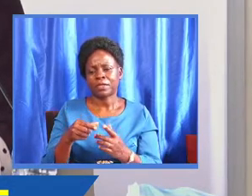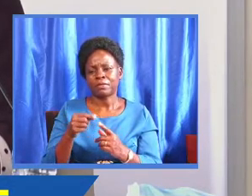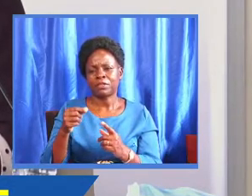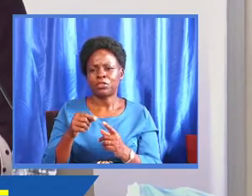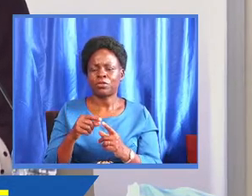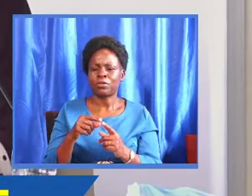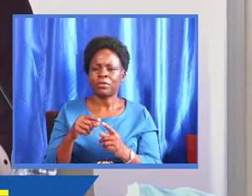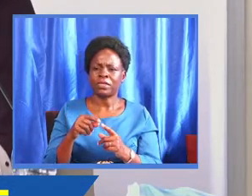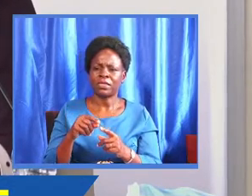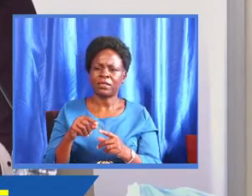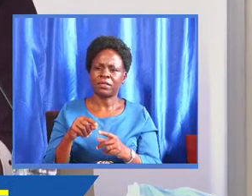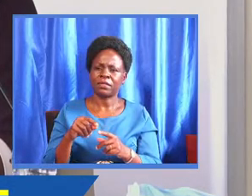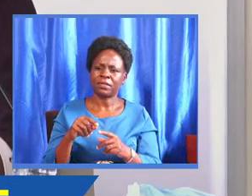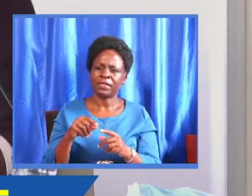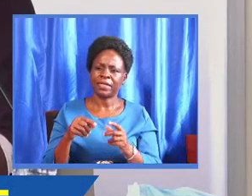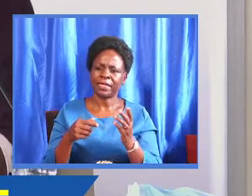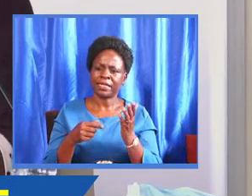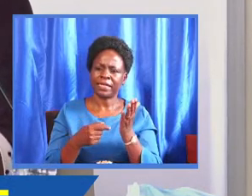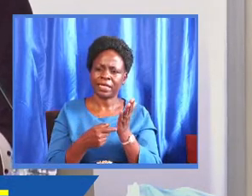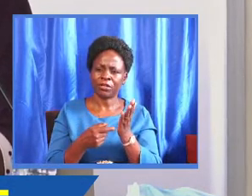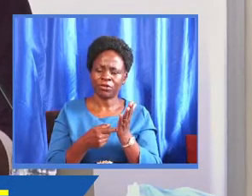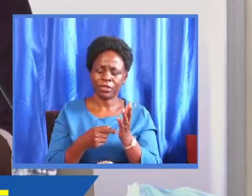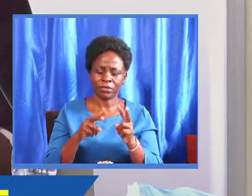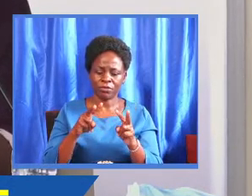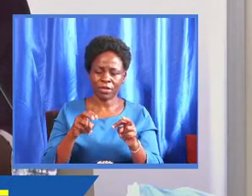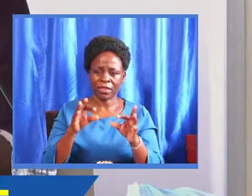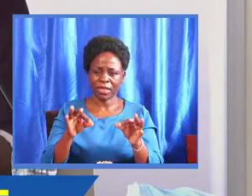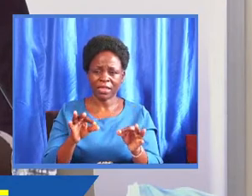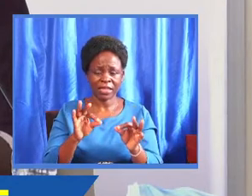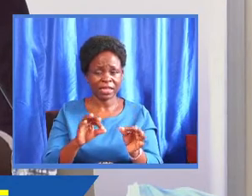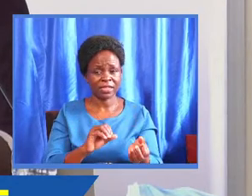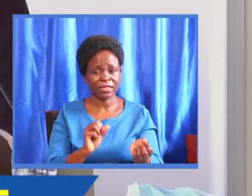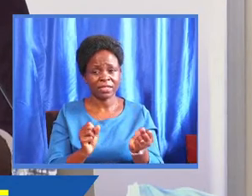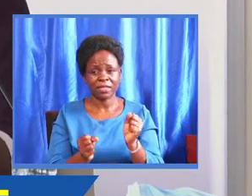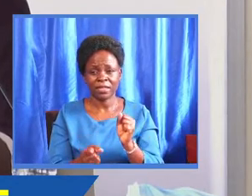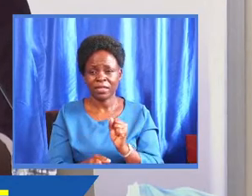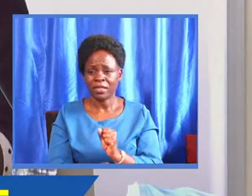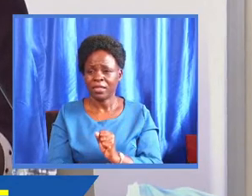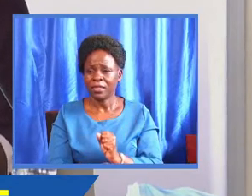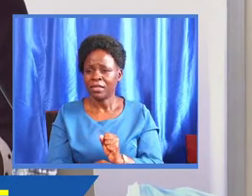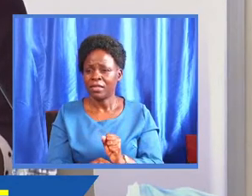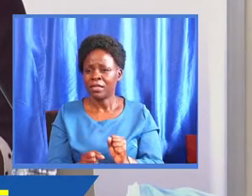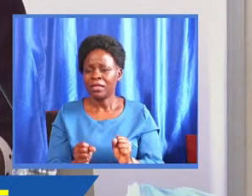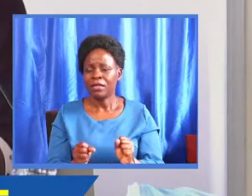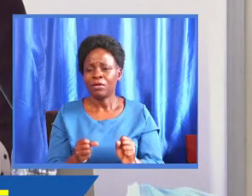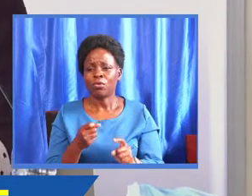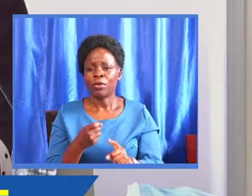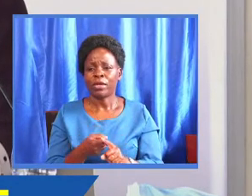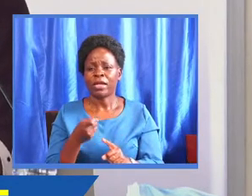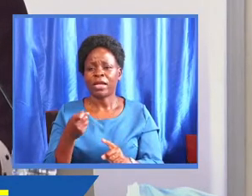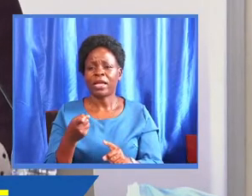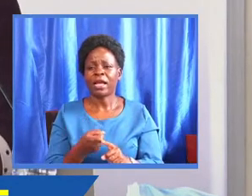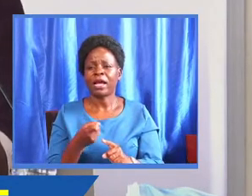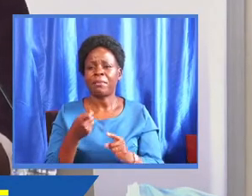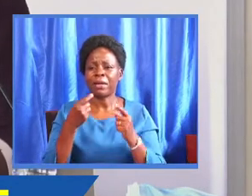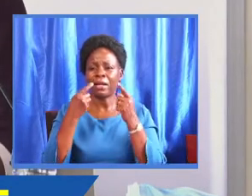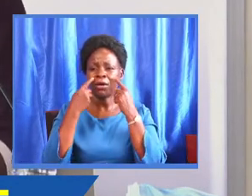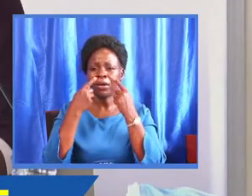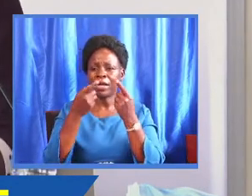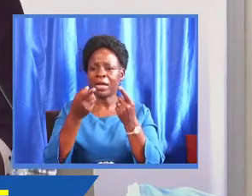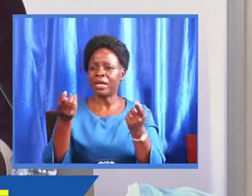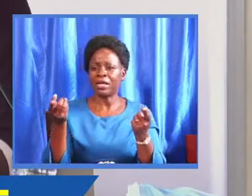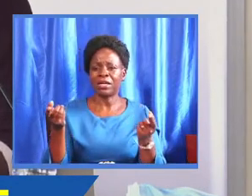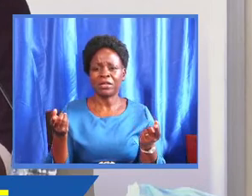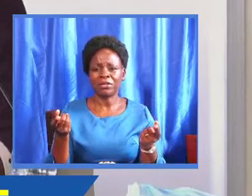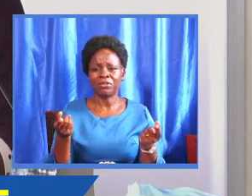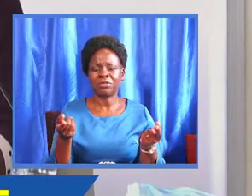of locating properties. Like I said, things are changing. We are no longer in Kampala where we see, you know, Loom Street, and